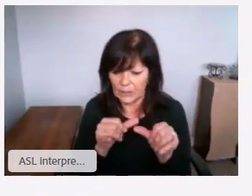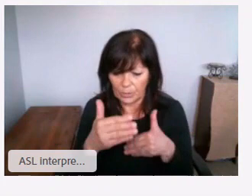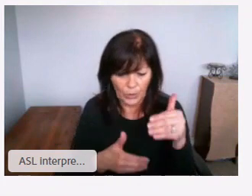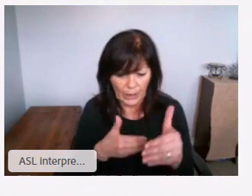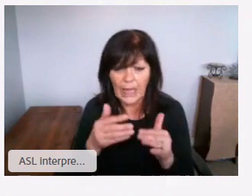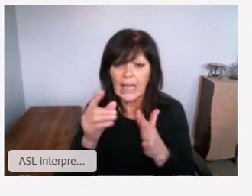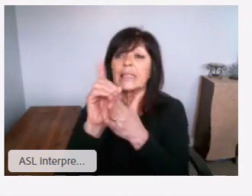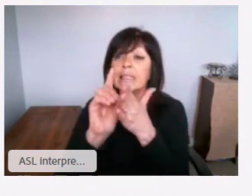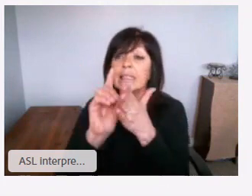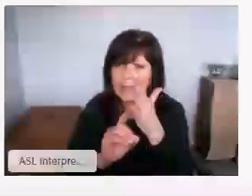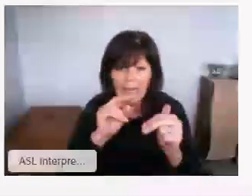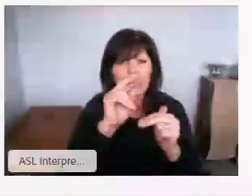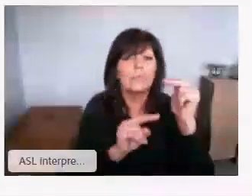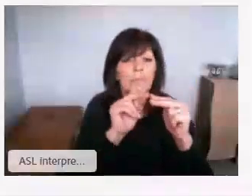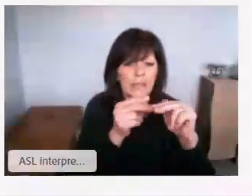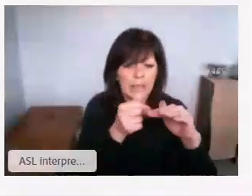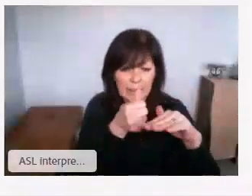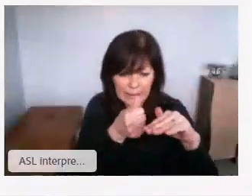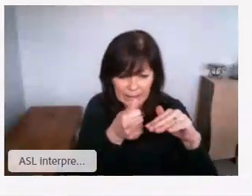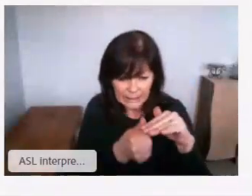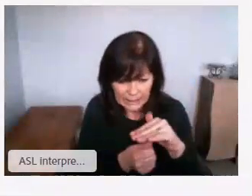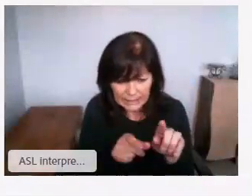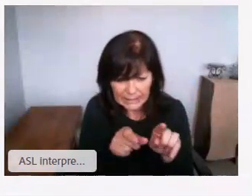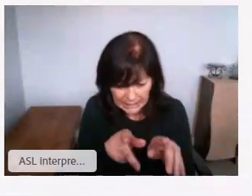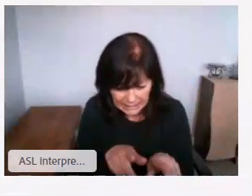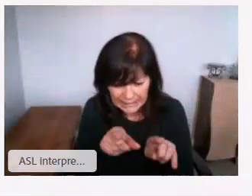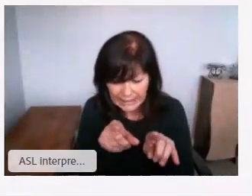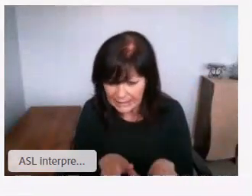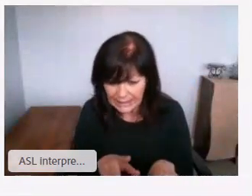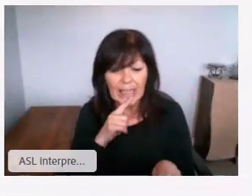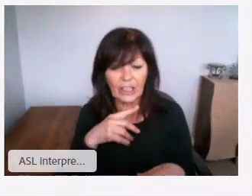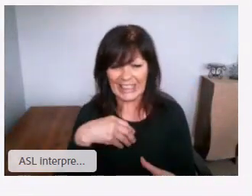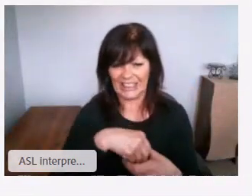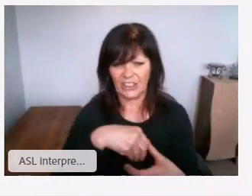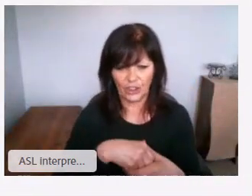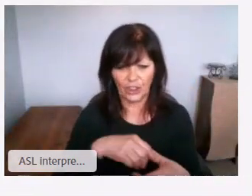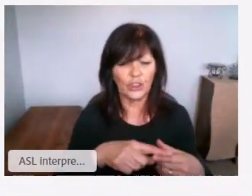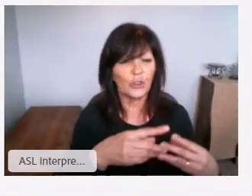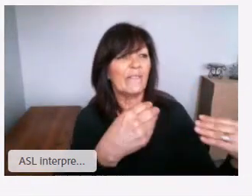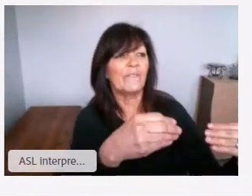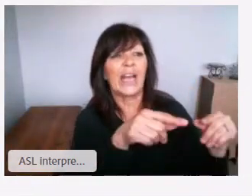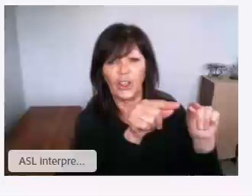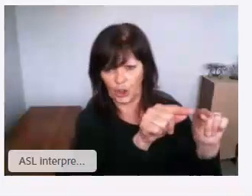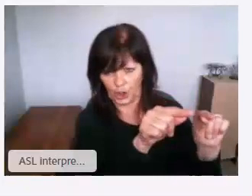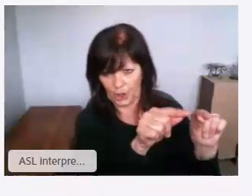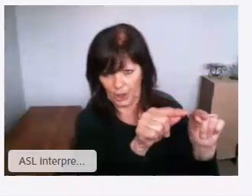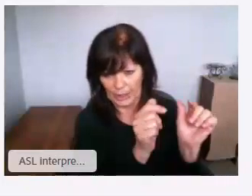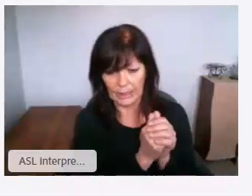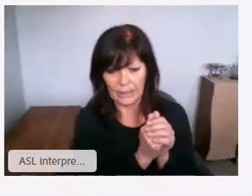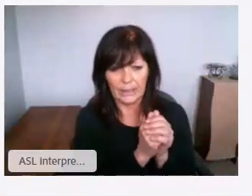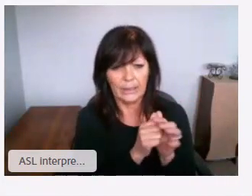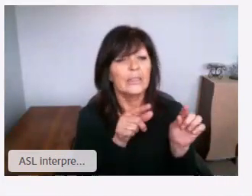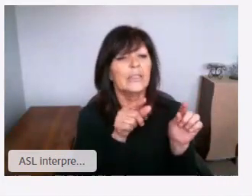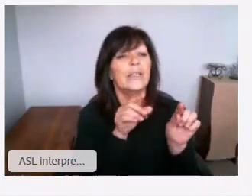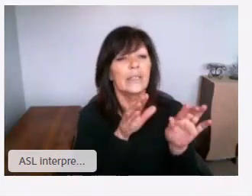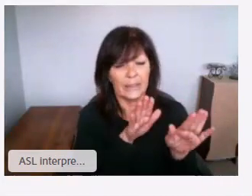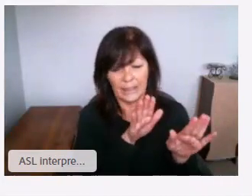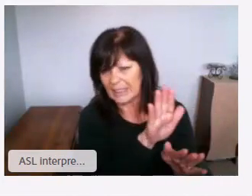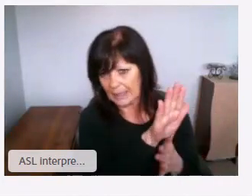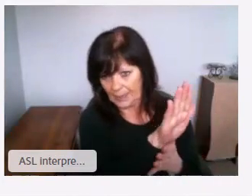and subsystem testing are internal to the vendor product, and they're proprietary.